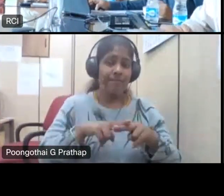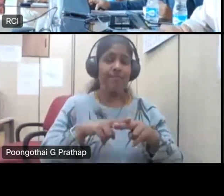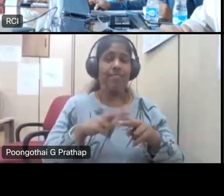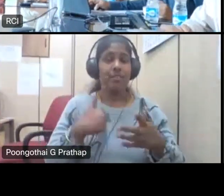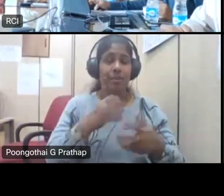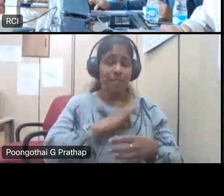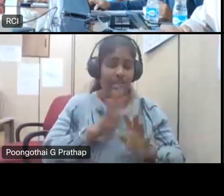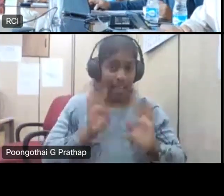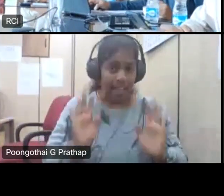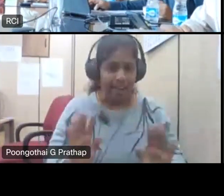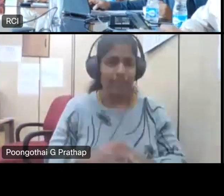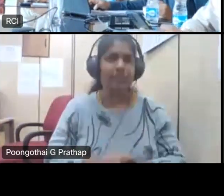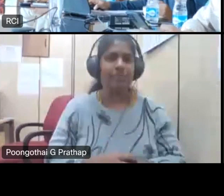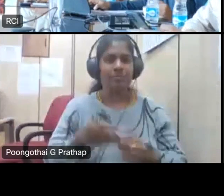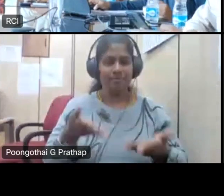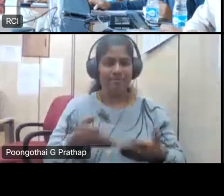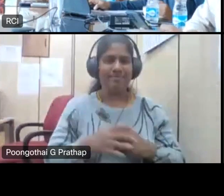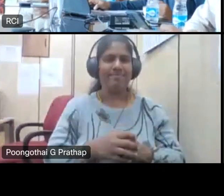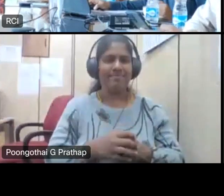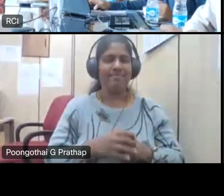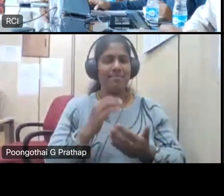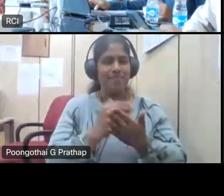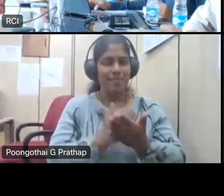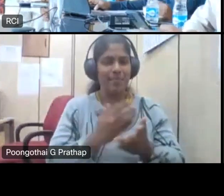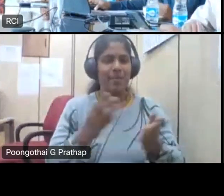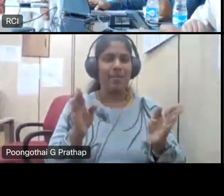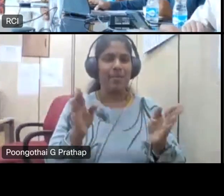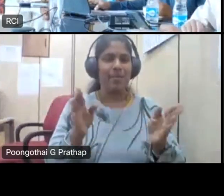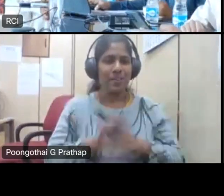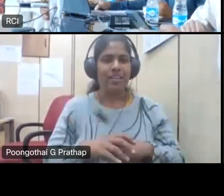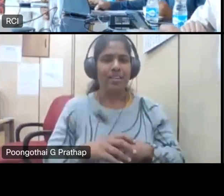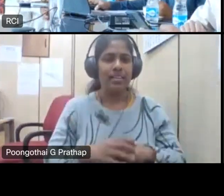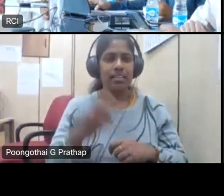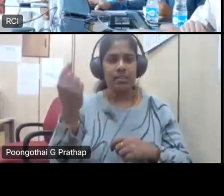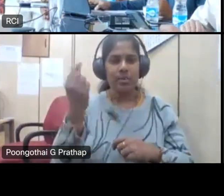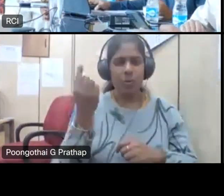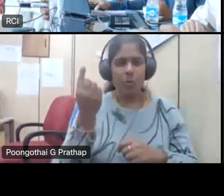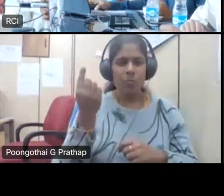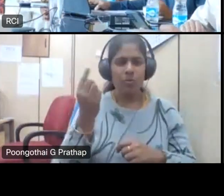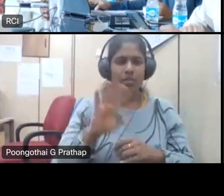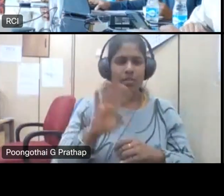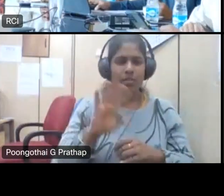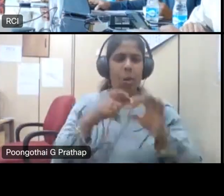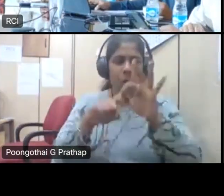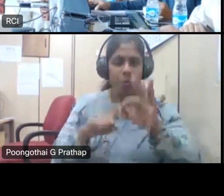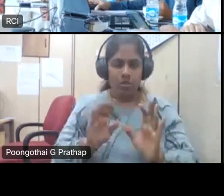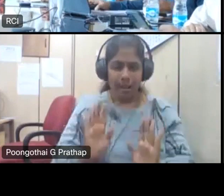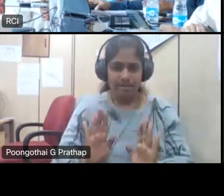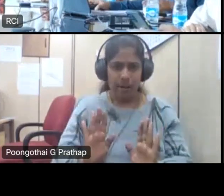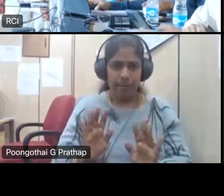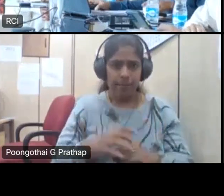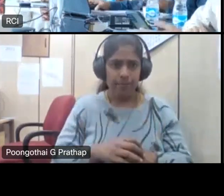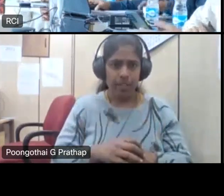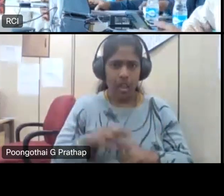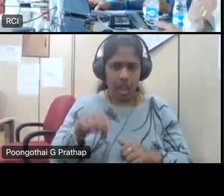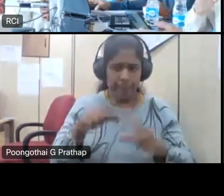with this we conclude. We've got all our speakers, all our experts. Excuse me, ma'am, we have this question session left. Shall we do on